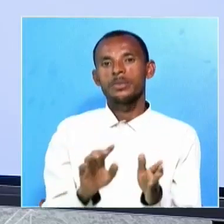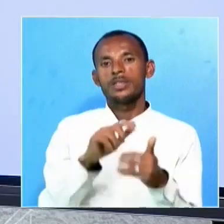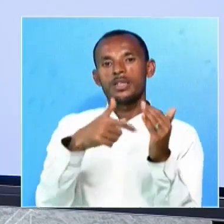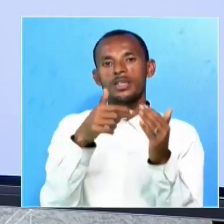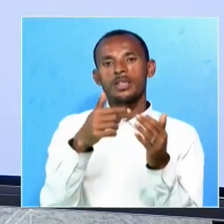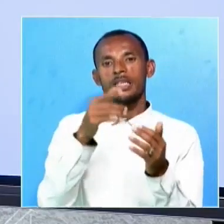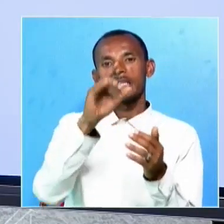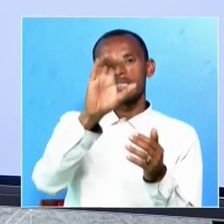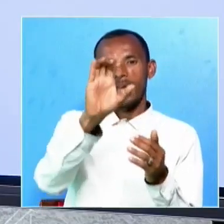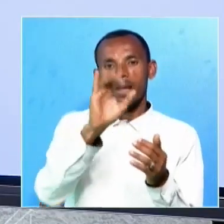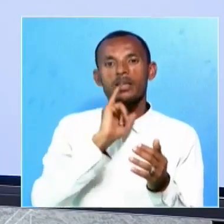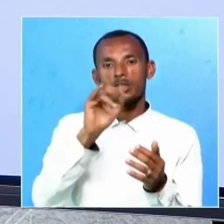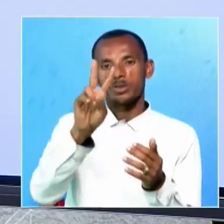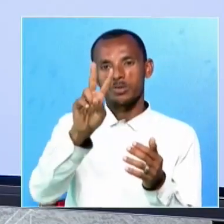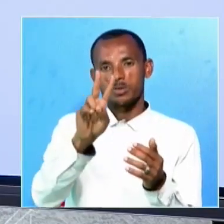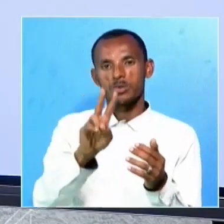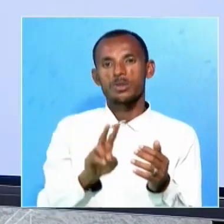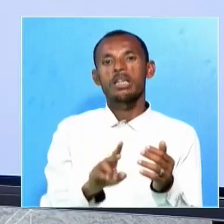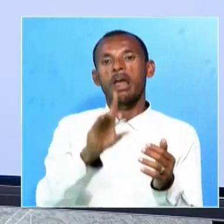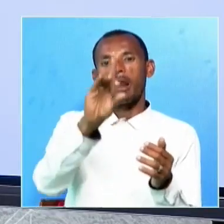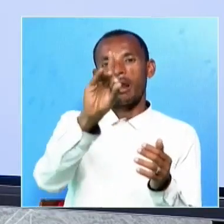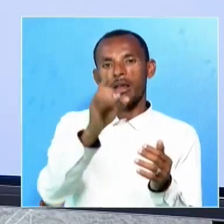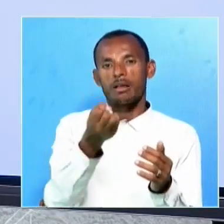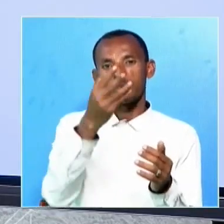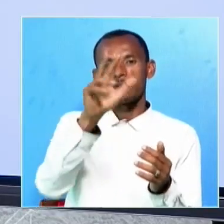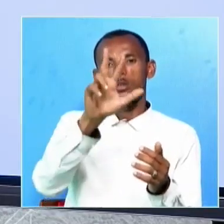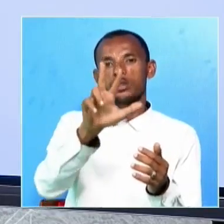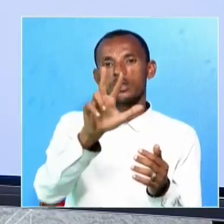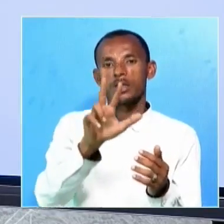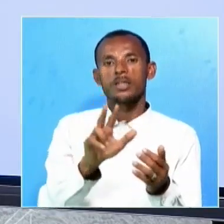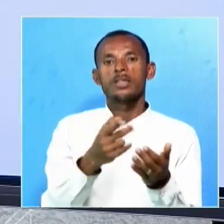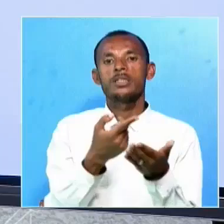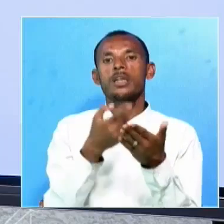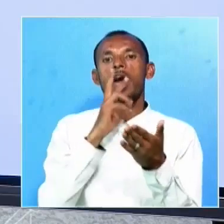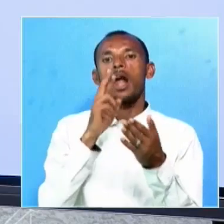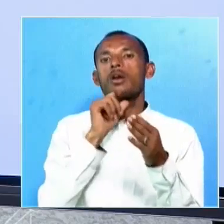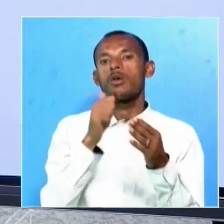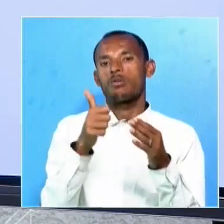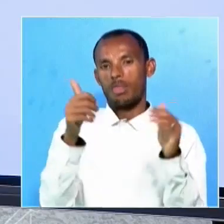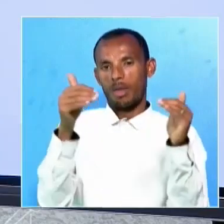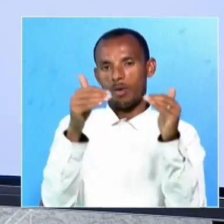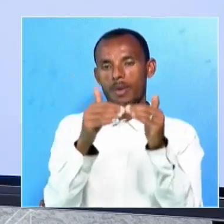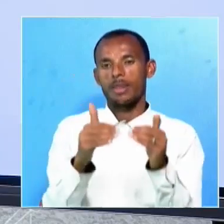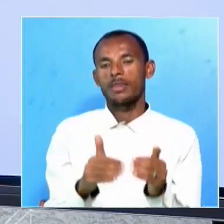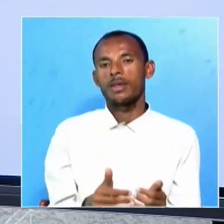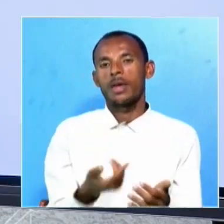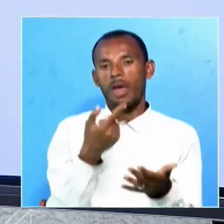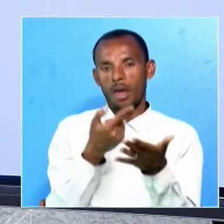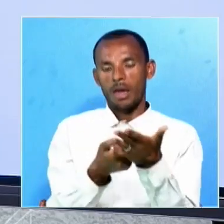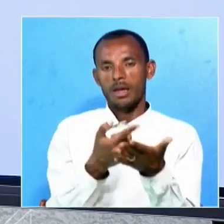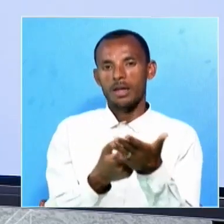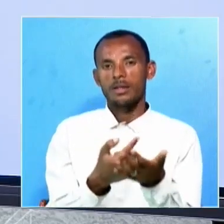2. The number of elements of set D is 3. So they are not equivalent. Therefore, here,